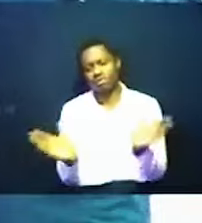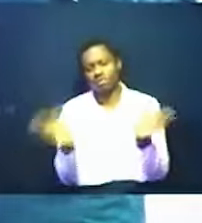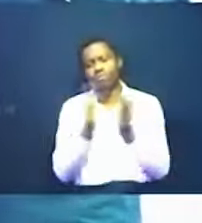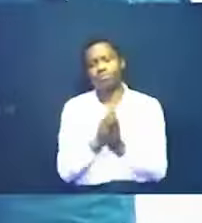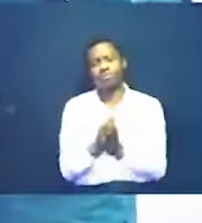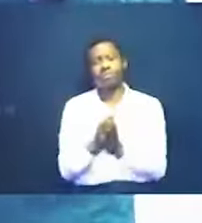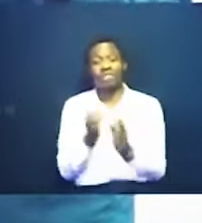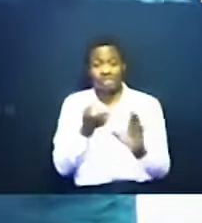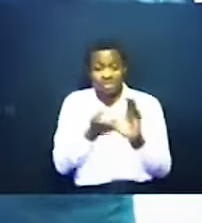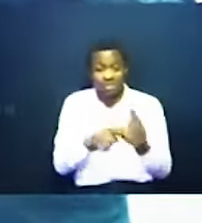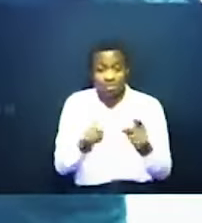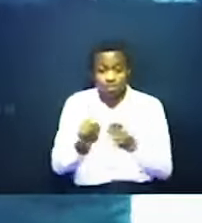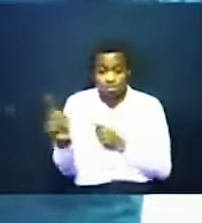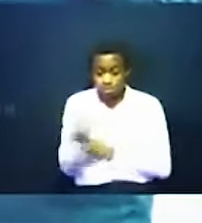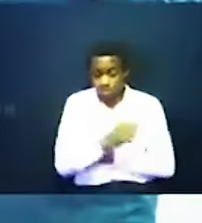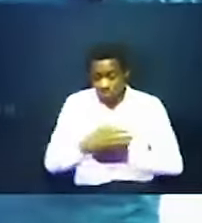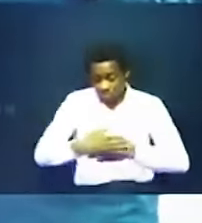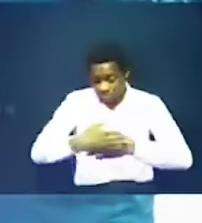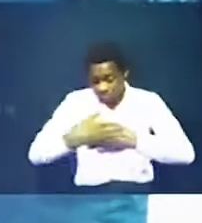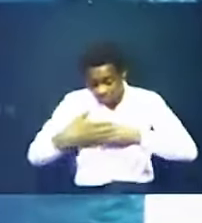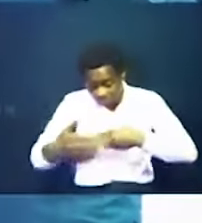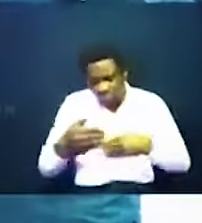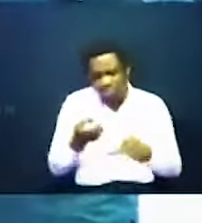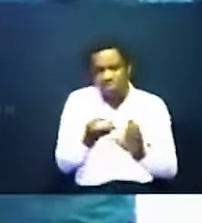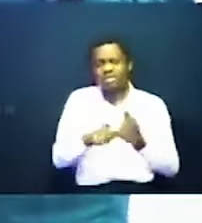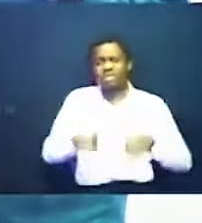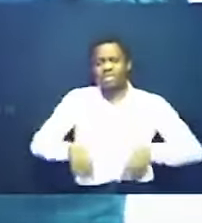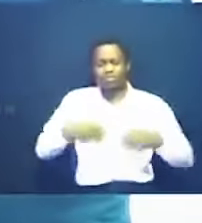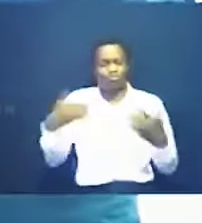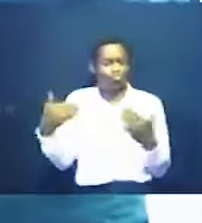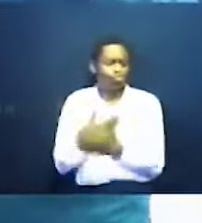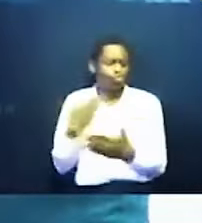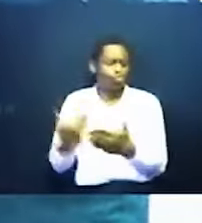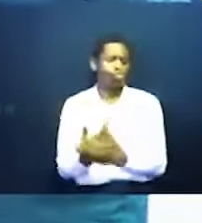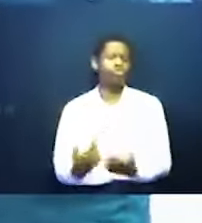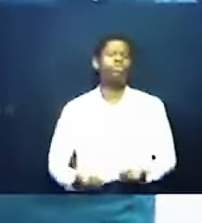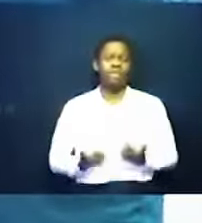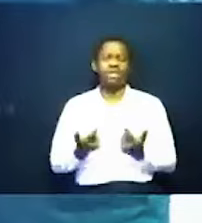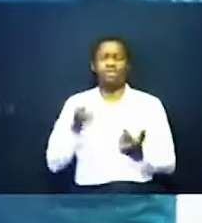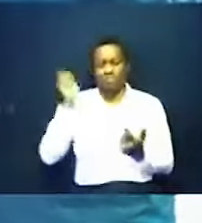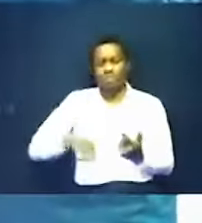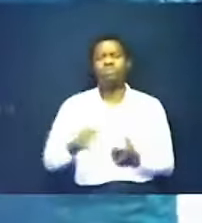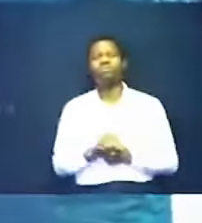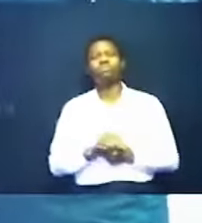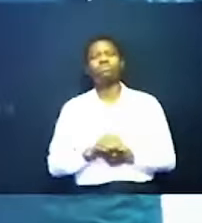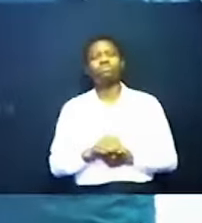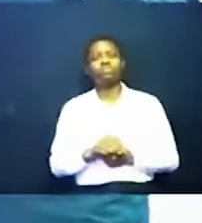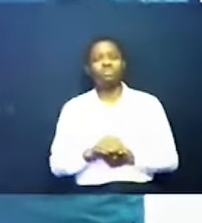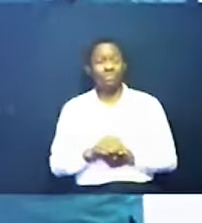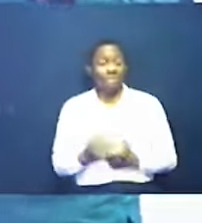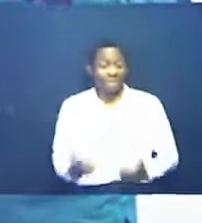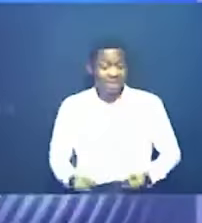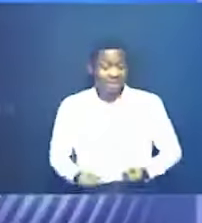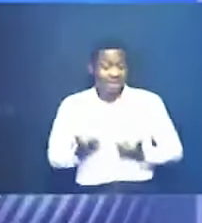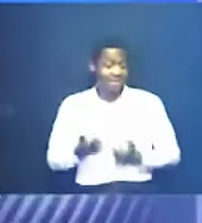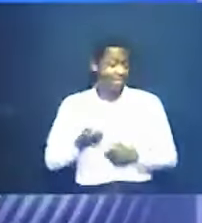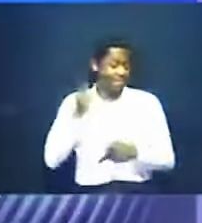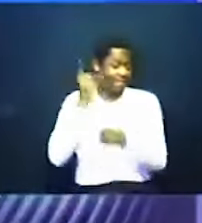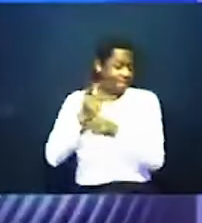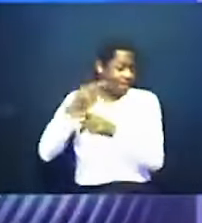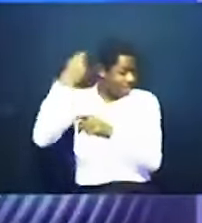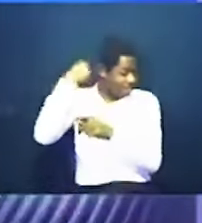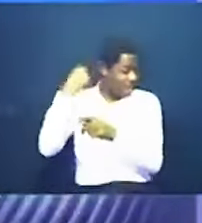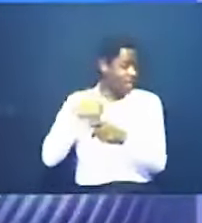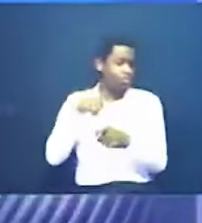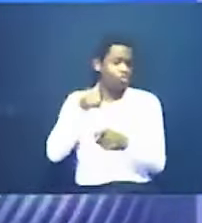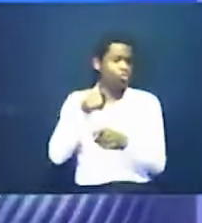from today forward, begin to live a new life. Live a life with the consciousness that you